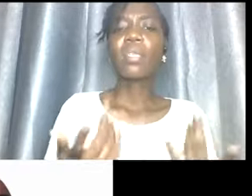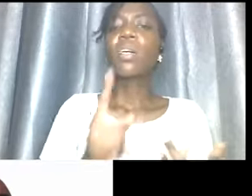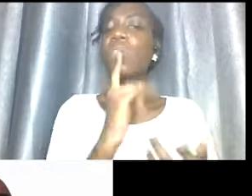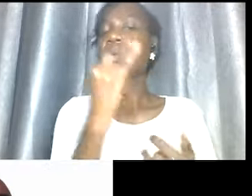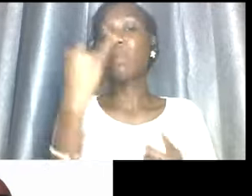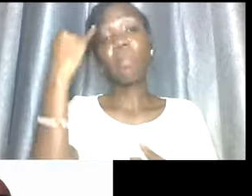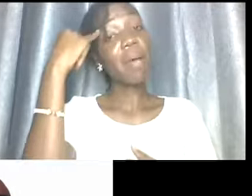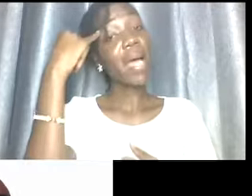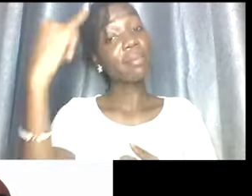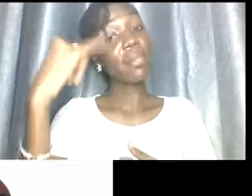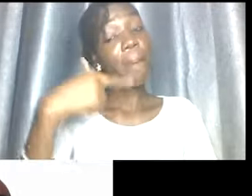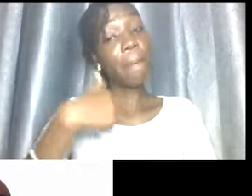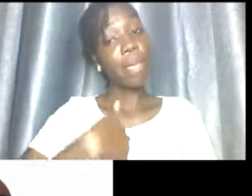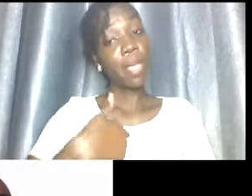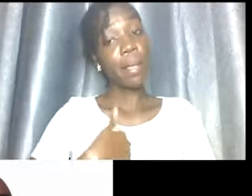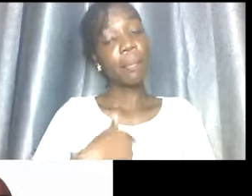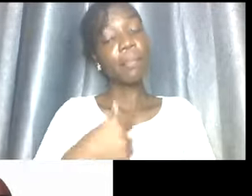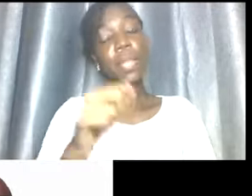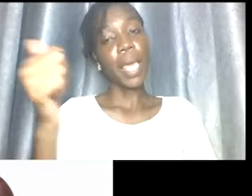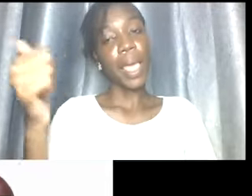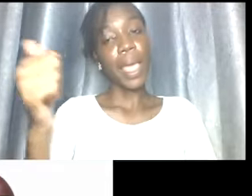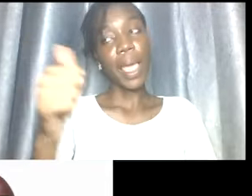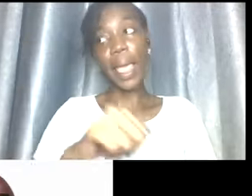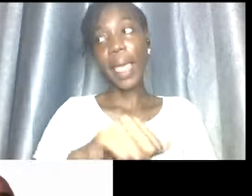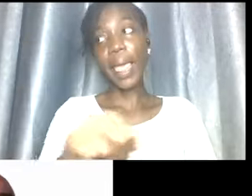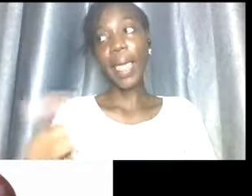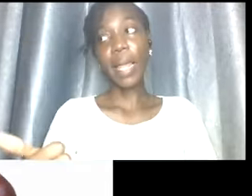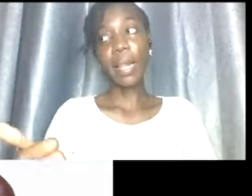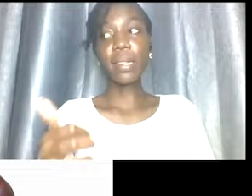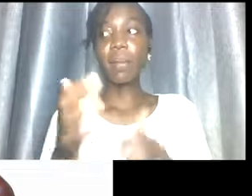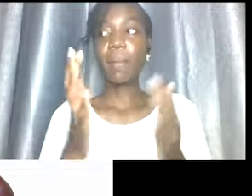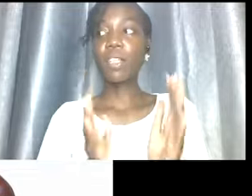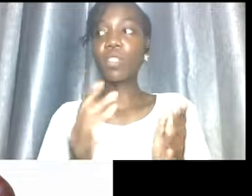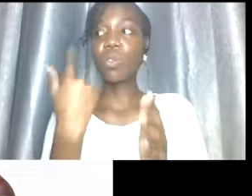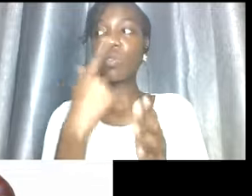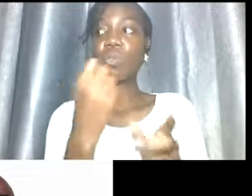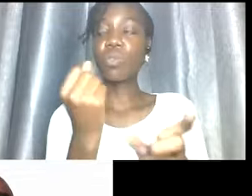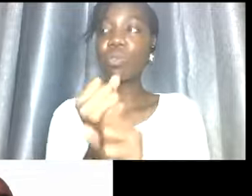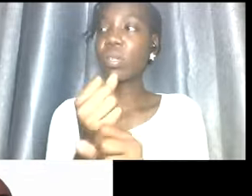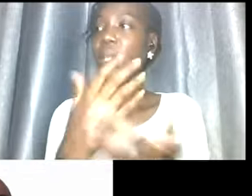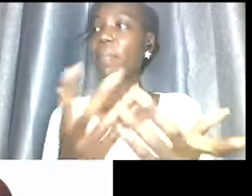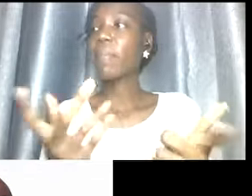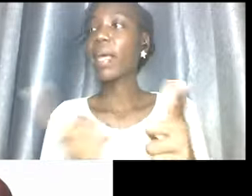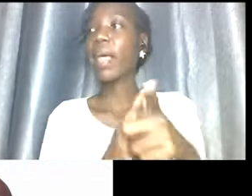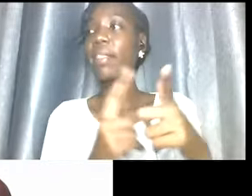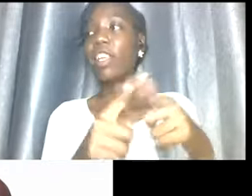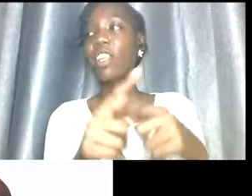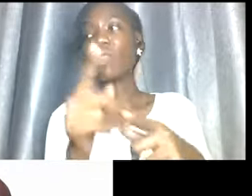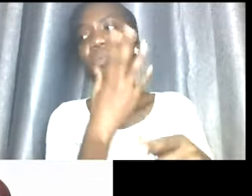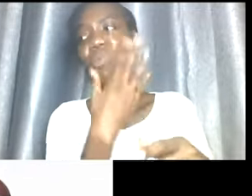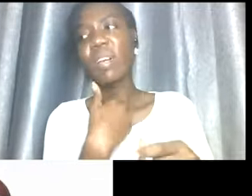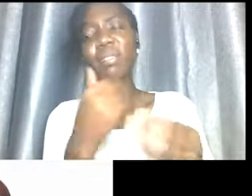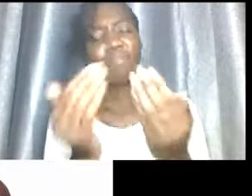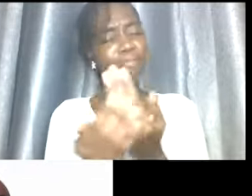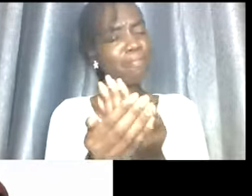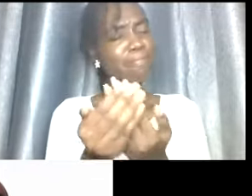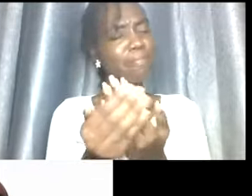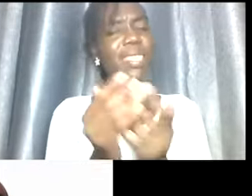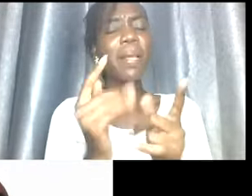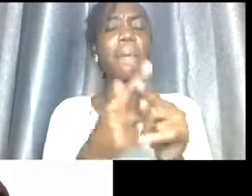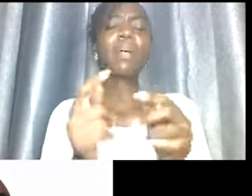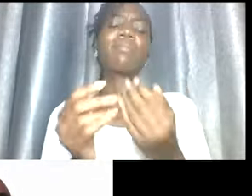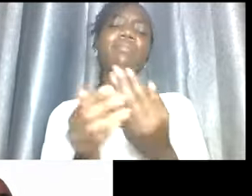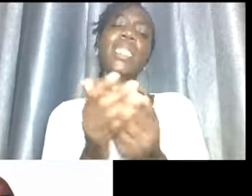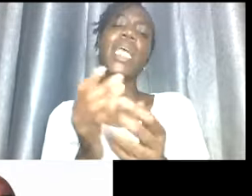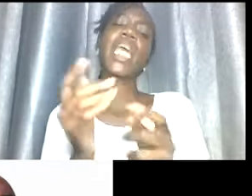of the attendees we have, I would want to be treated, and they need to be treated differently. So for me,